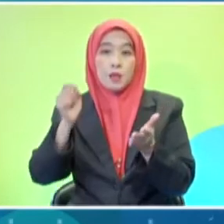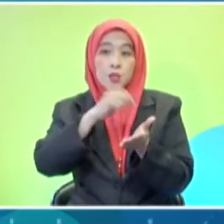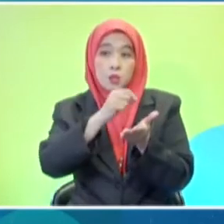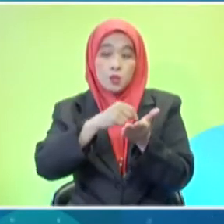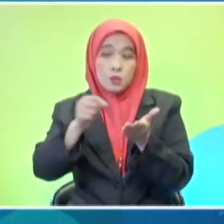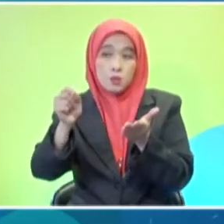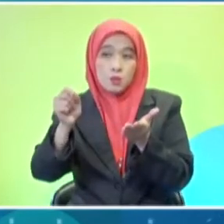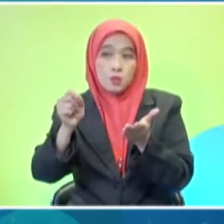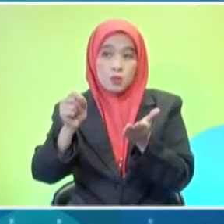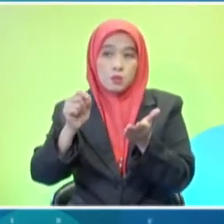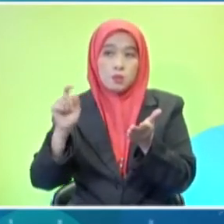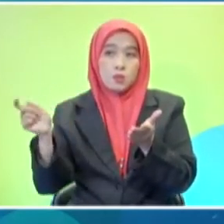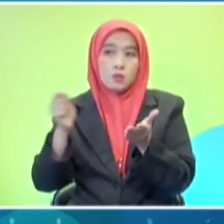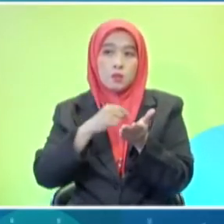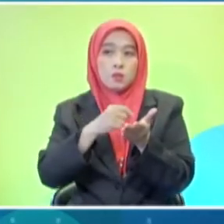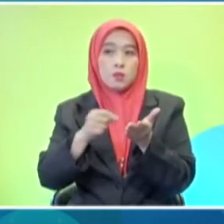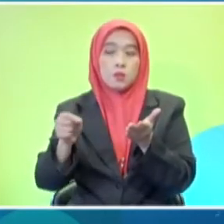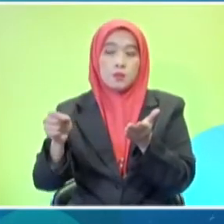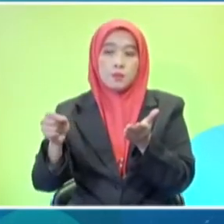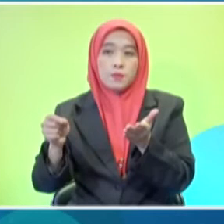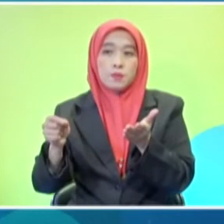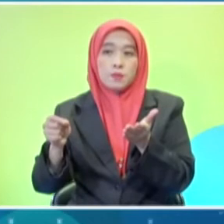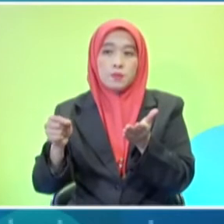I think it's written